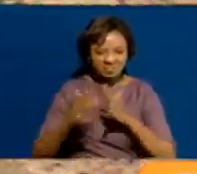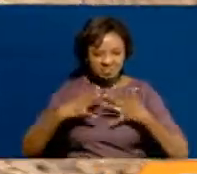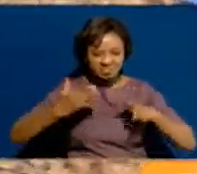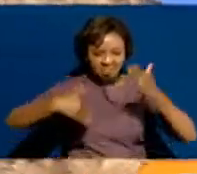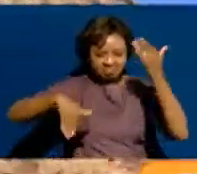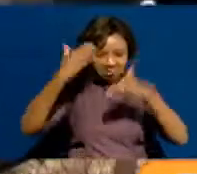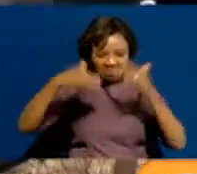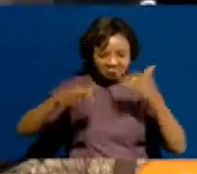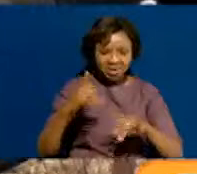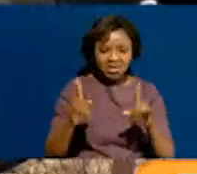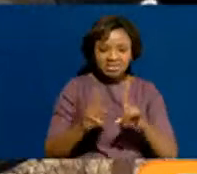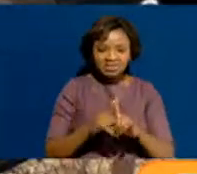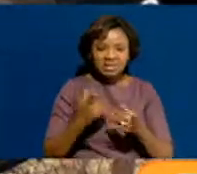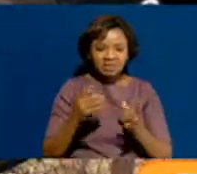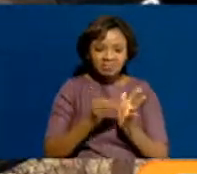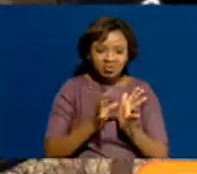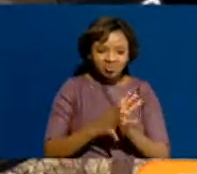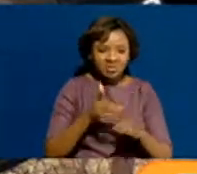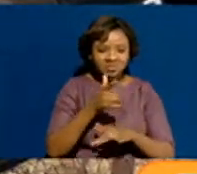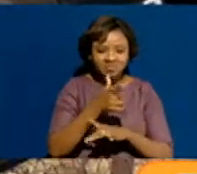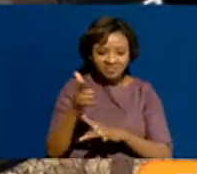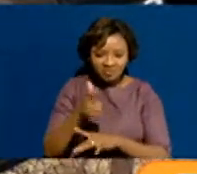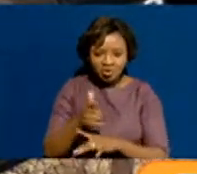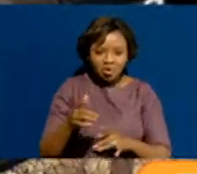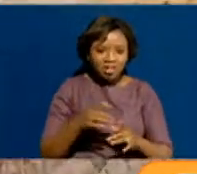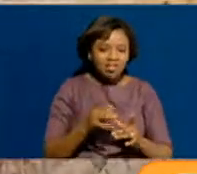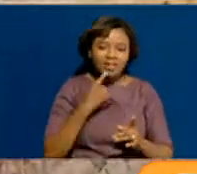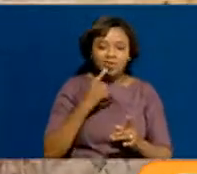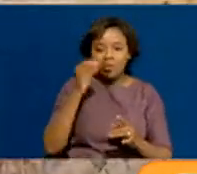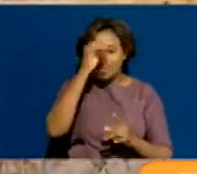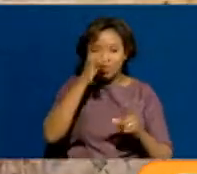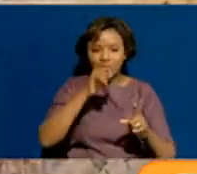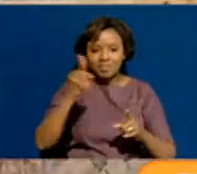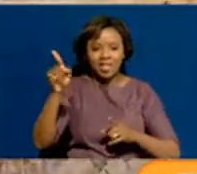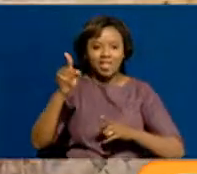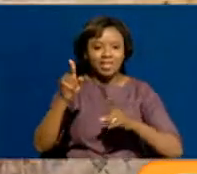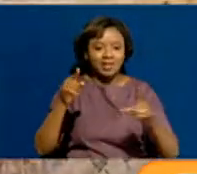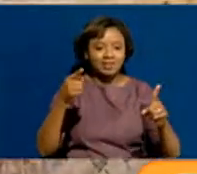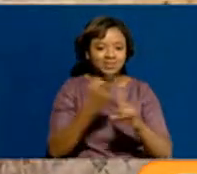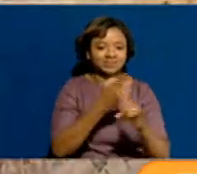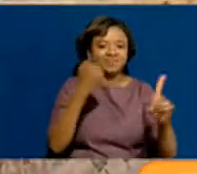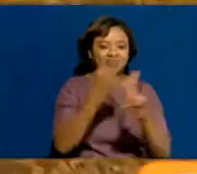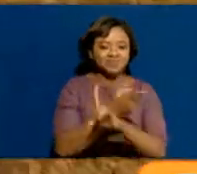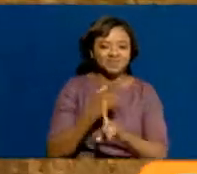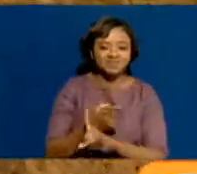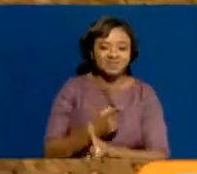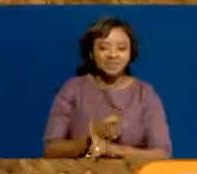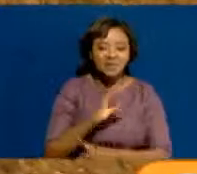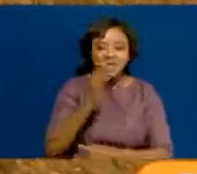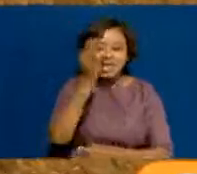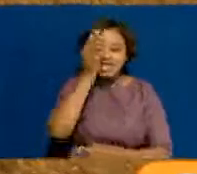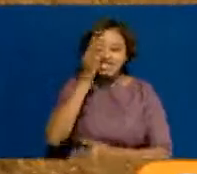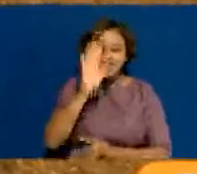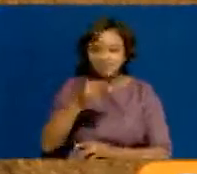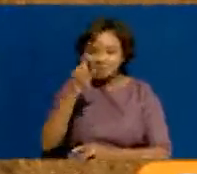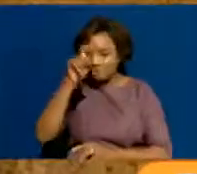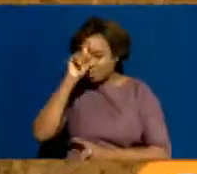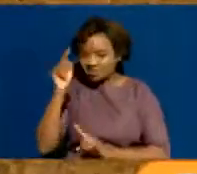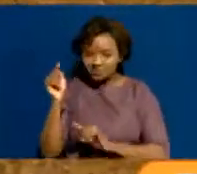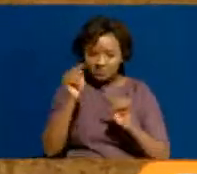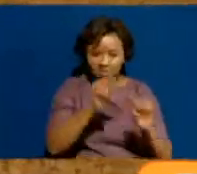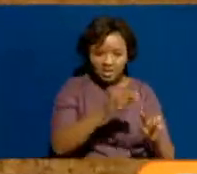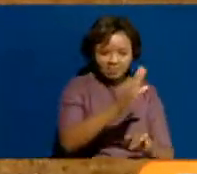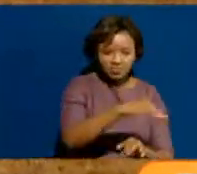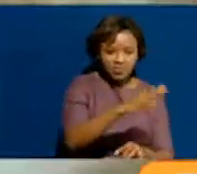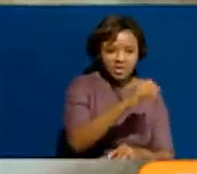producers, and scholars have, however, differed as to the route of the Israelite exodus from Egypt to Canaan, and